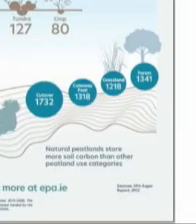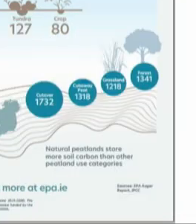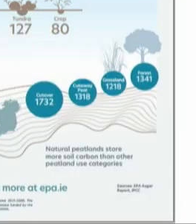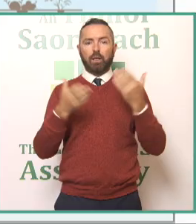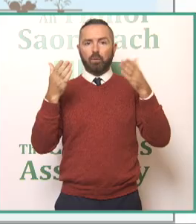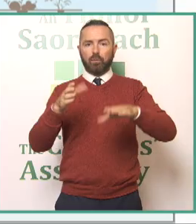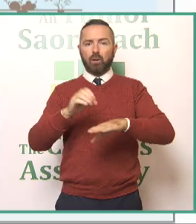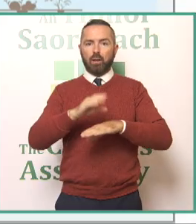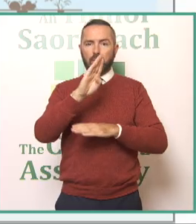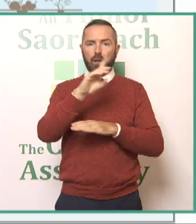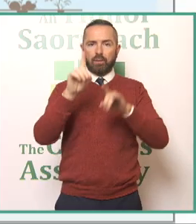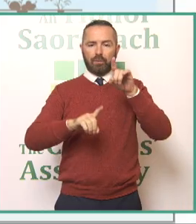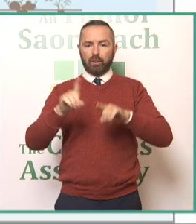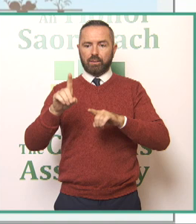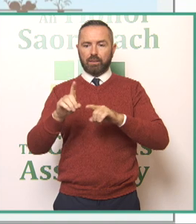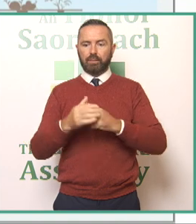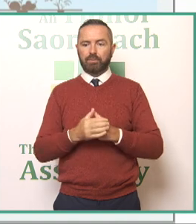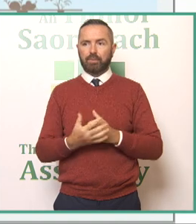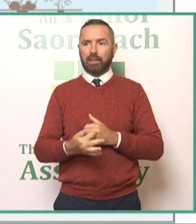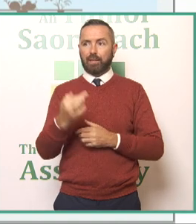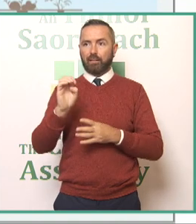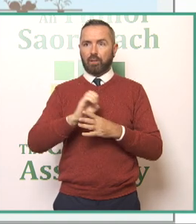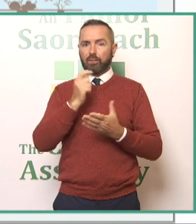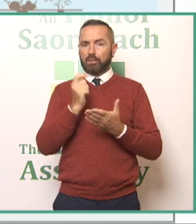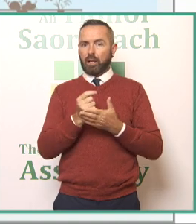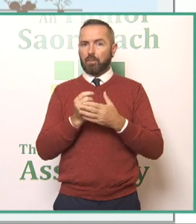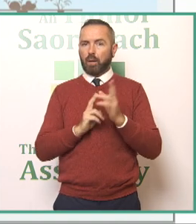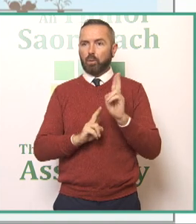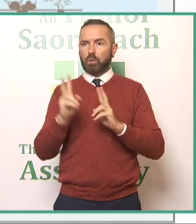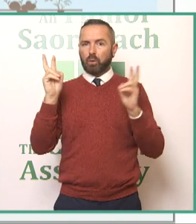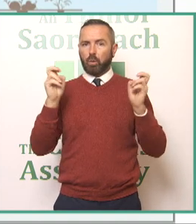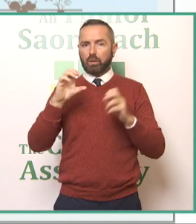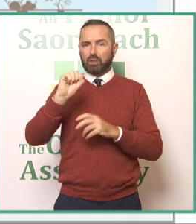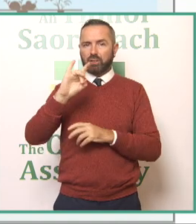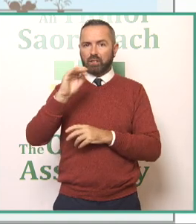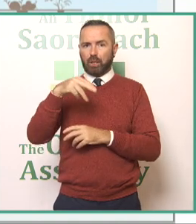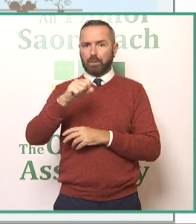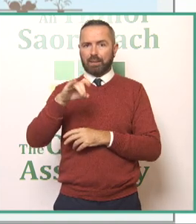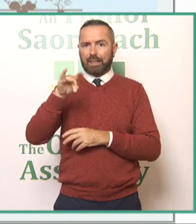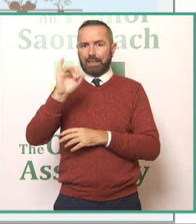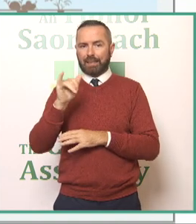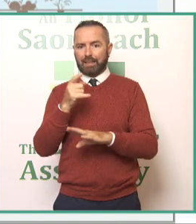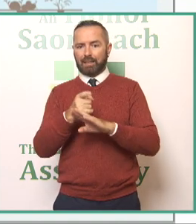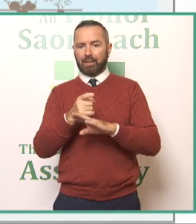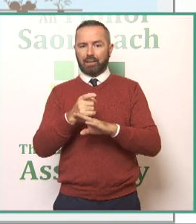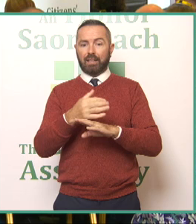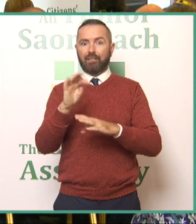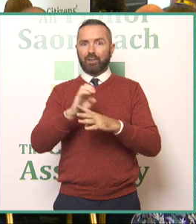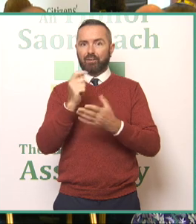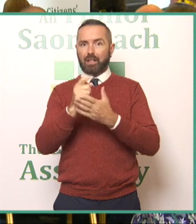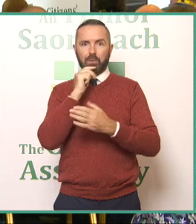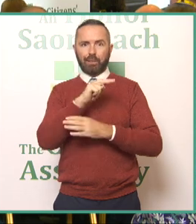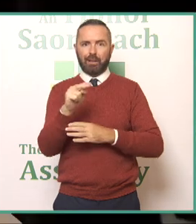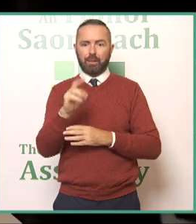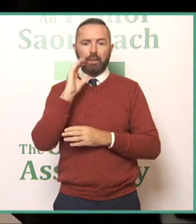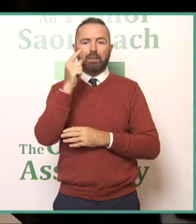on the biodiversity. And if I had time, I'd be quoting Seamus Heaney here, because really it's that sense of